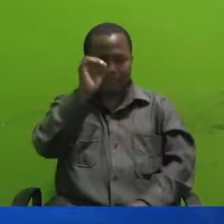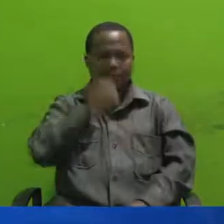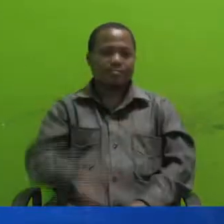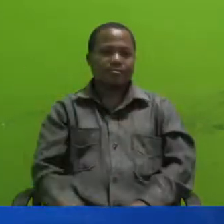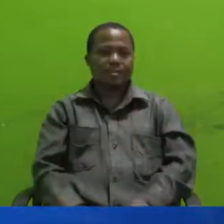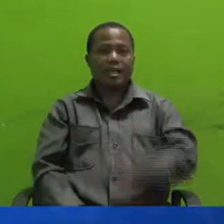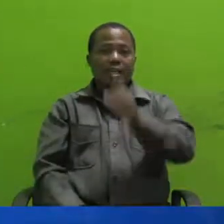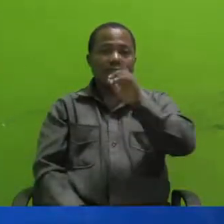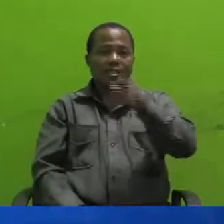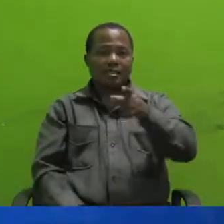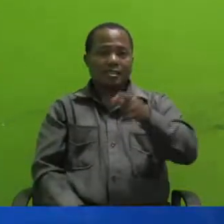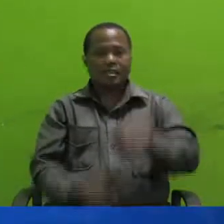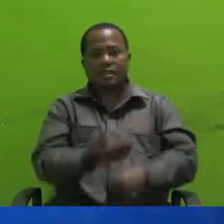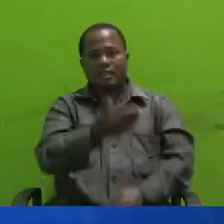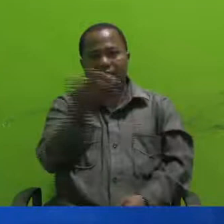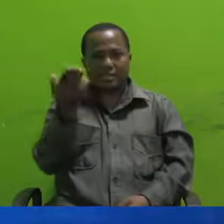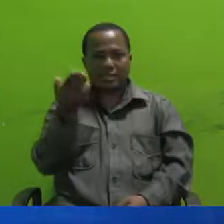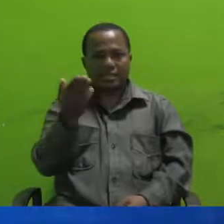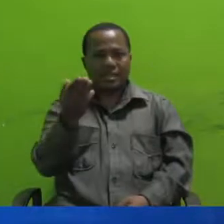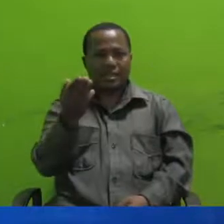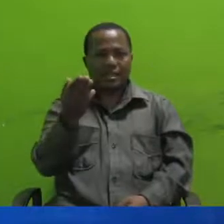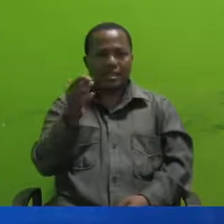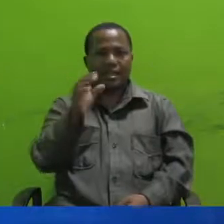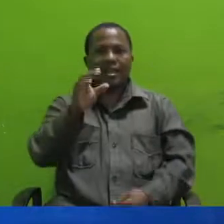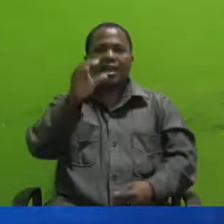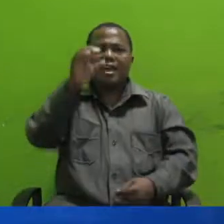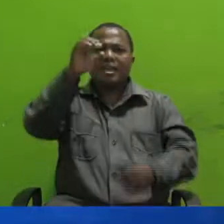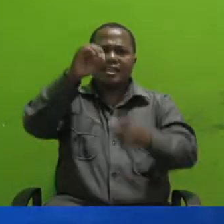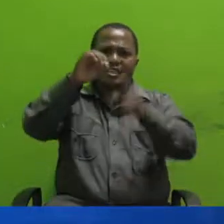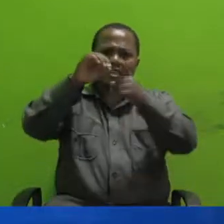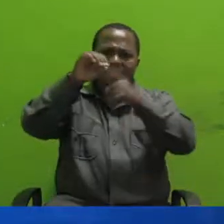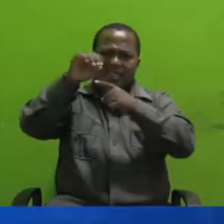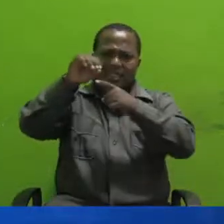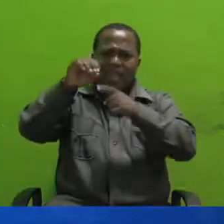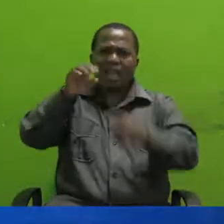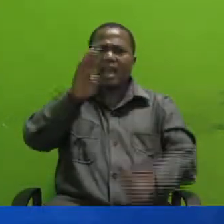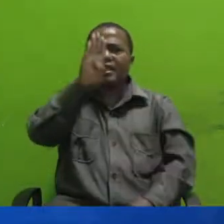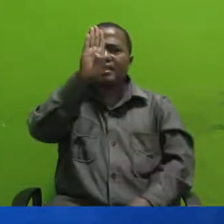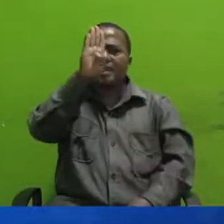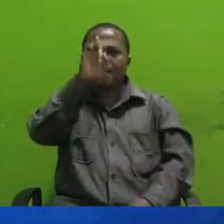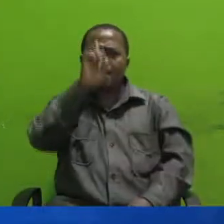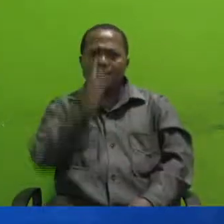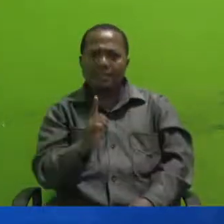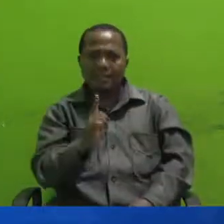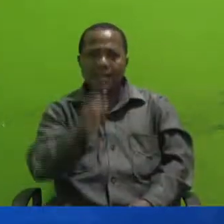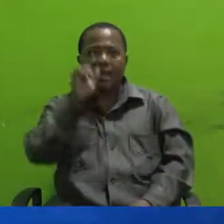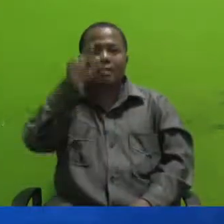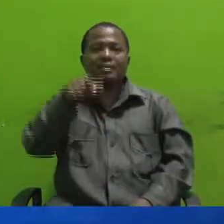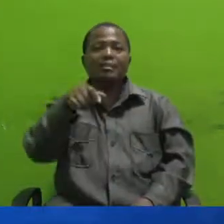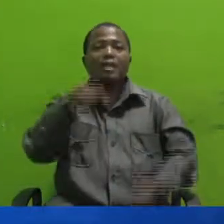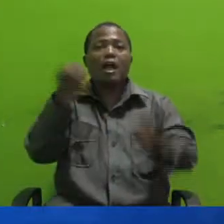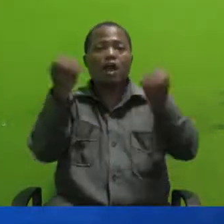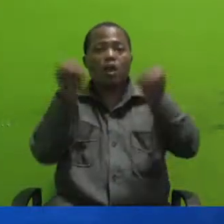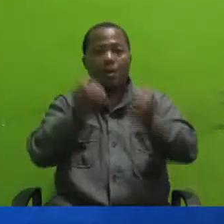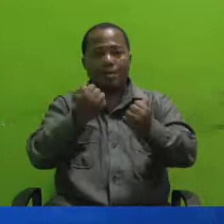If that's so, this means theta and beta are